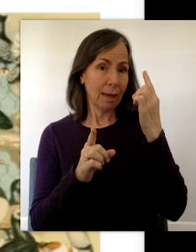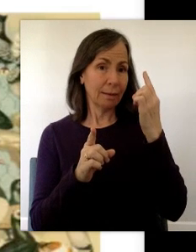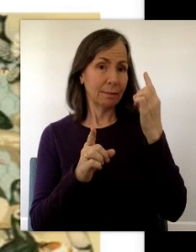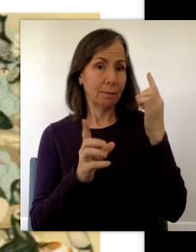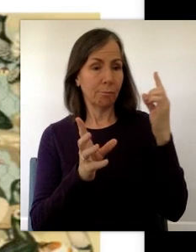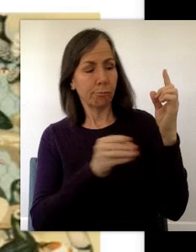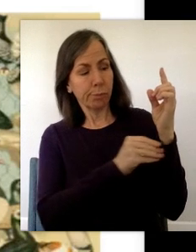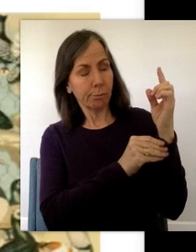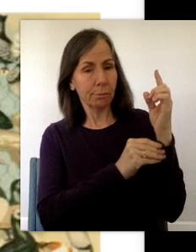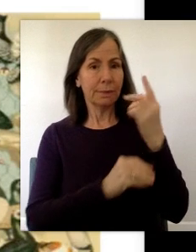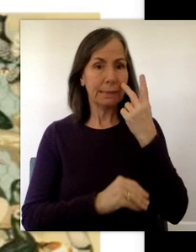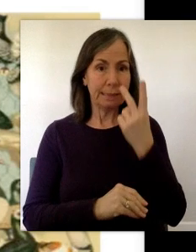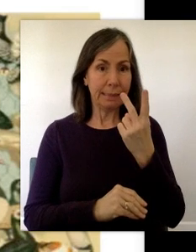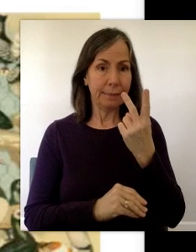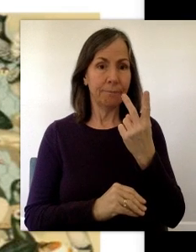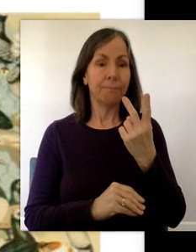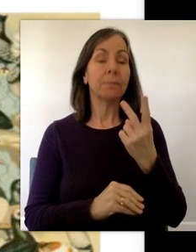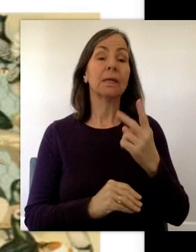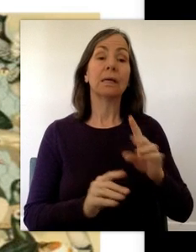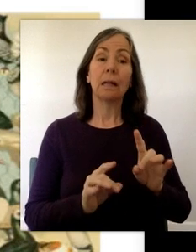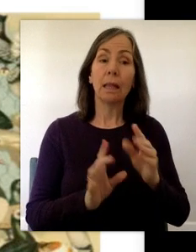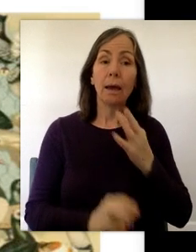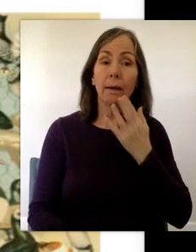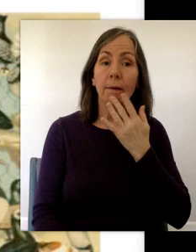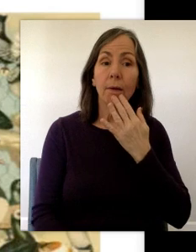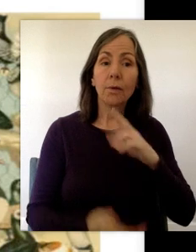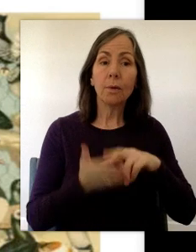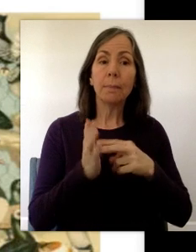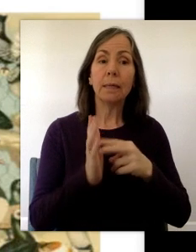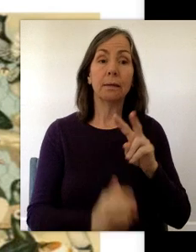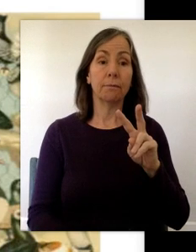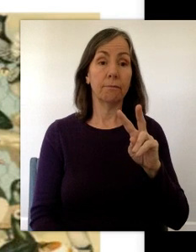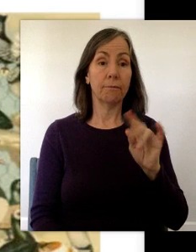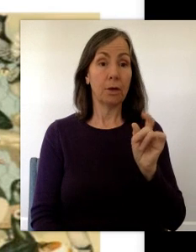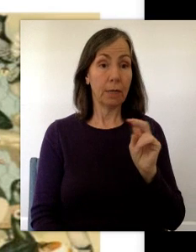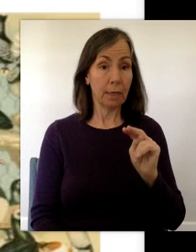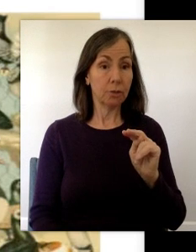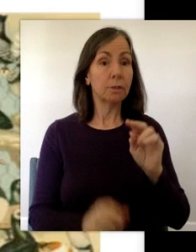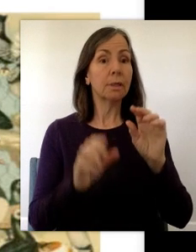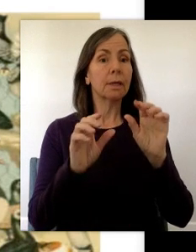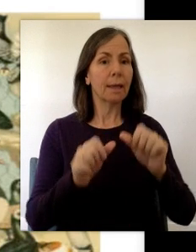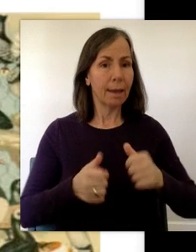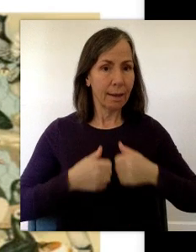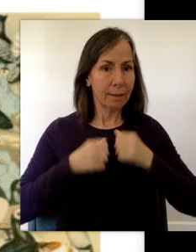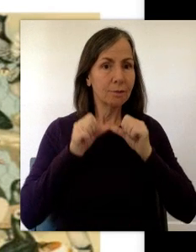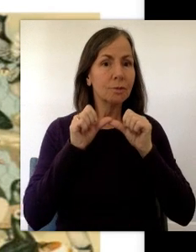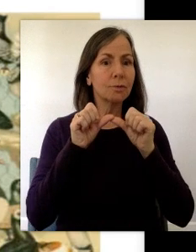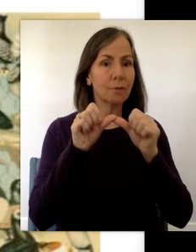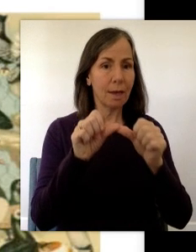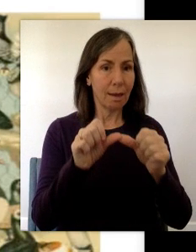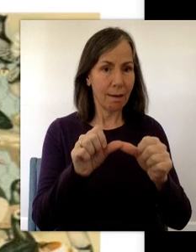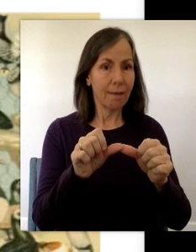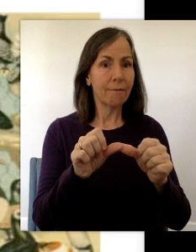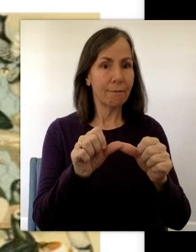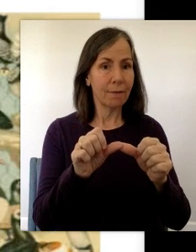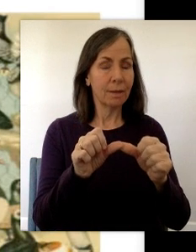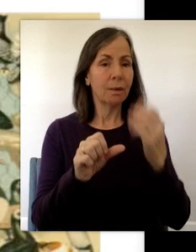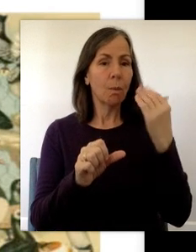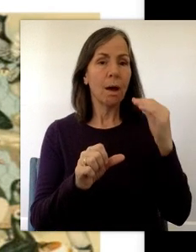the variation that lets it survive. So the color, light color, is